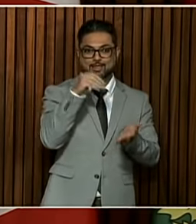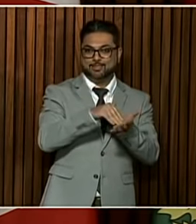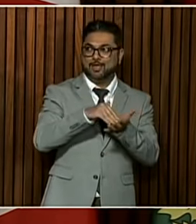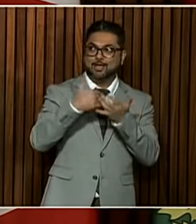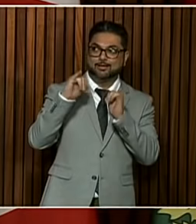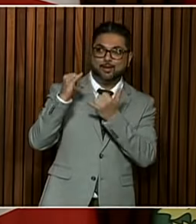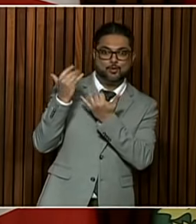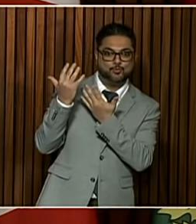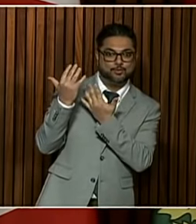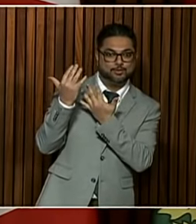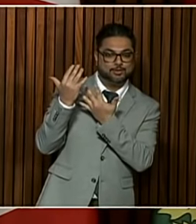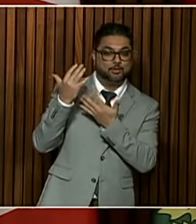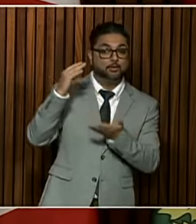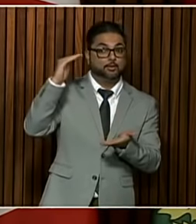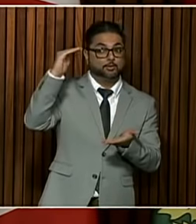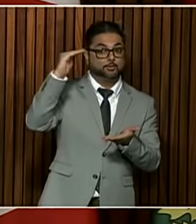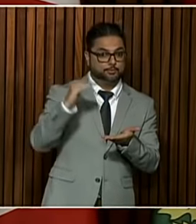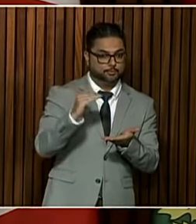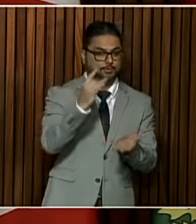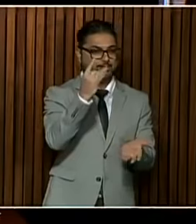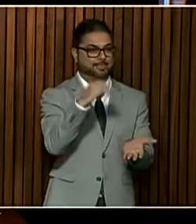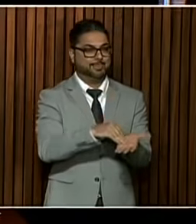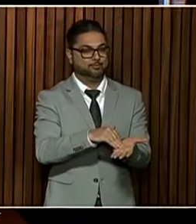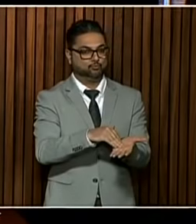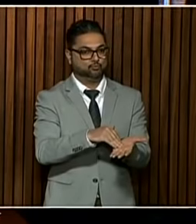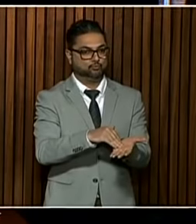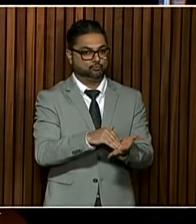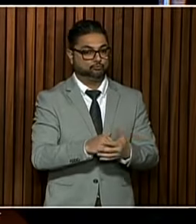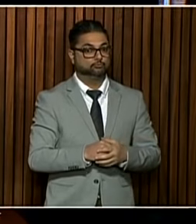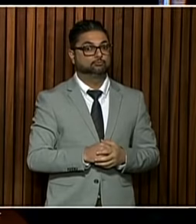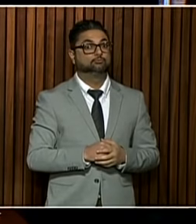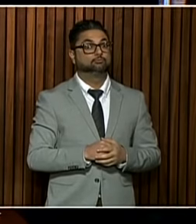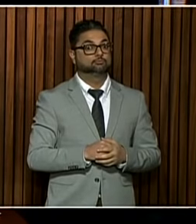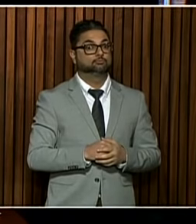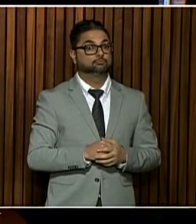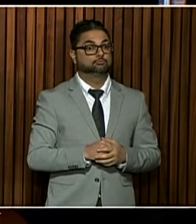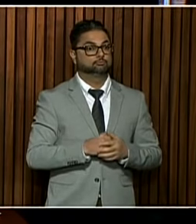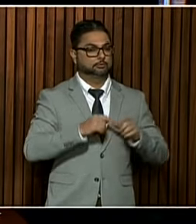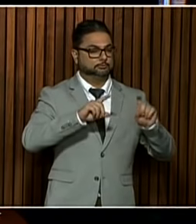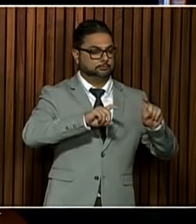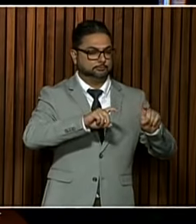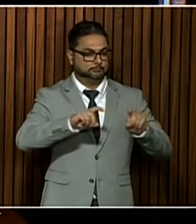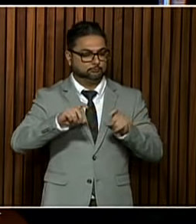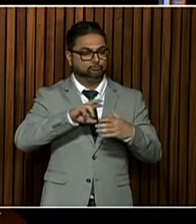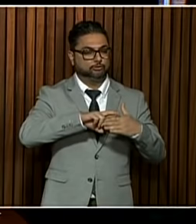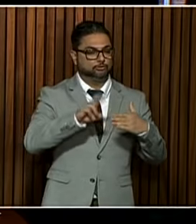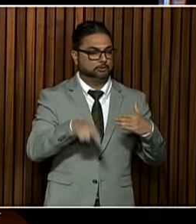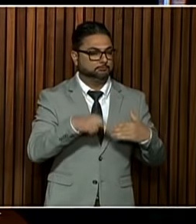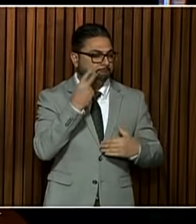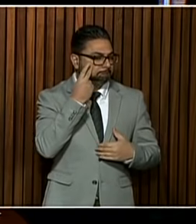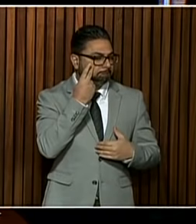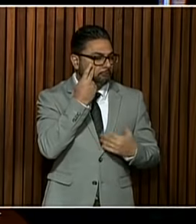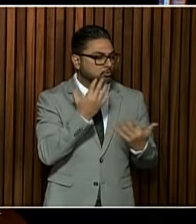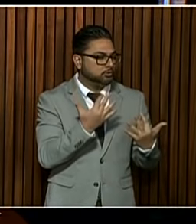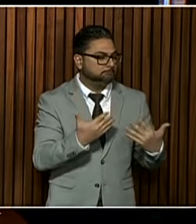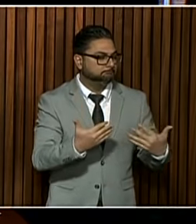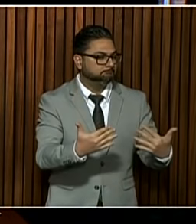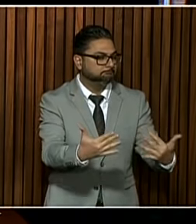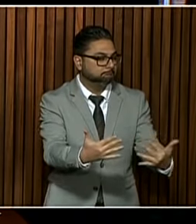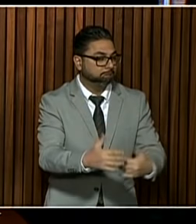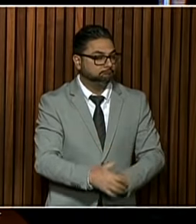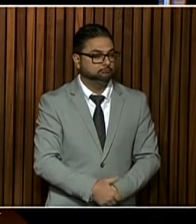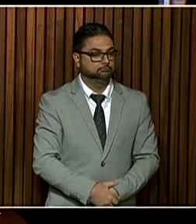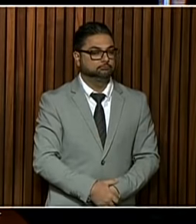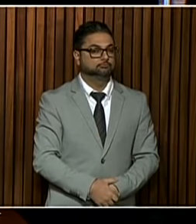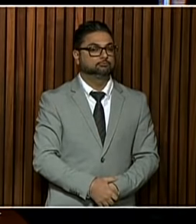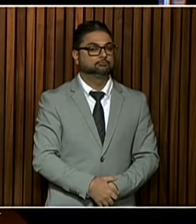the right direction. Thank you. Right, and so with that, we